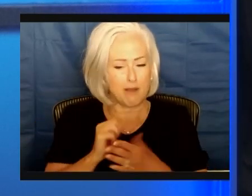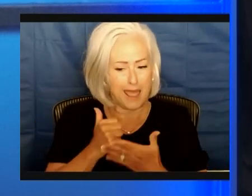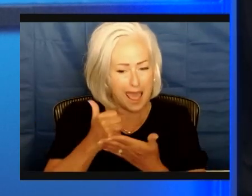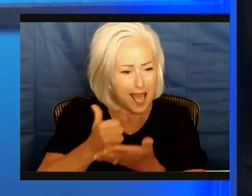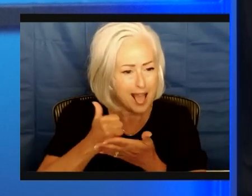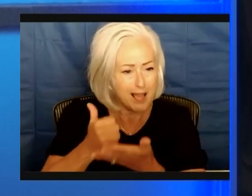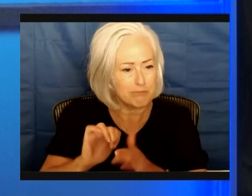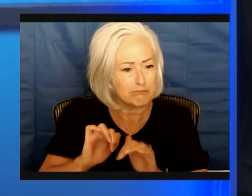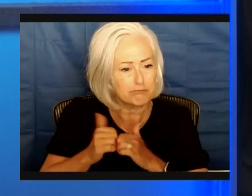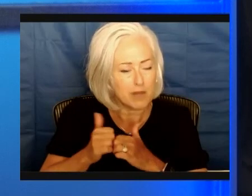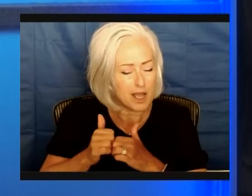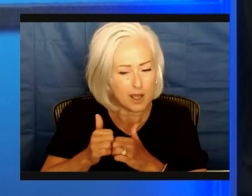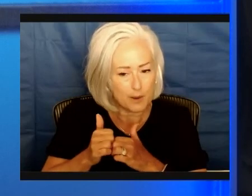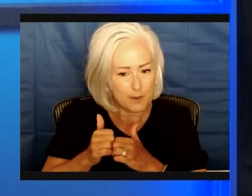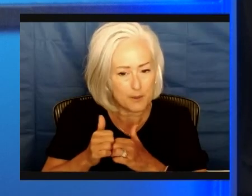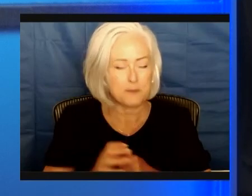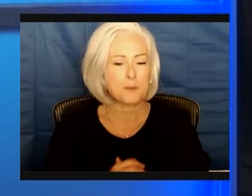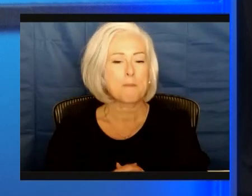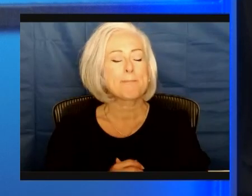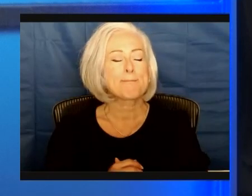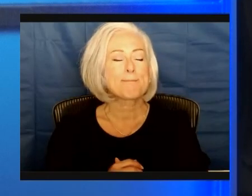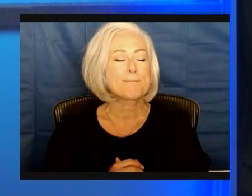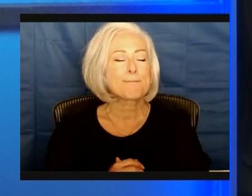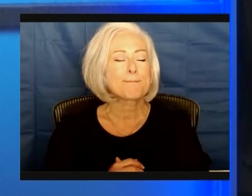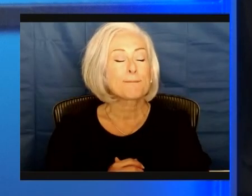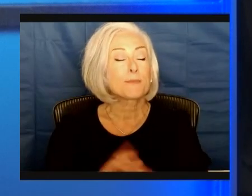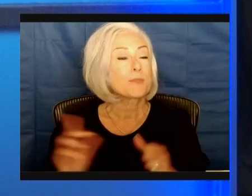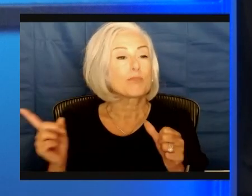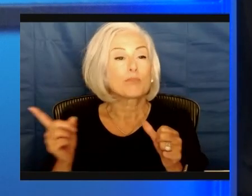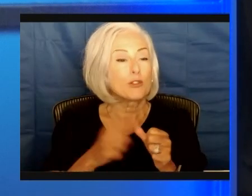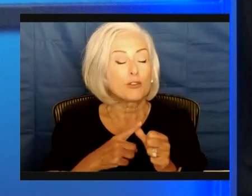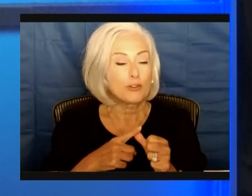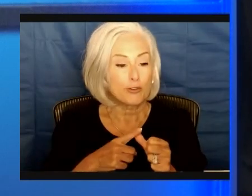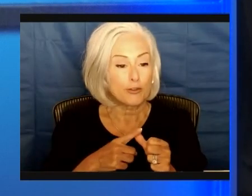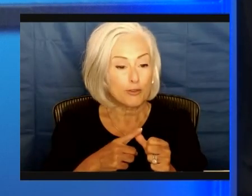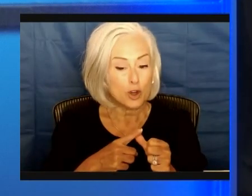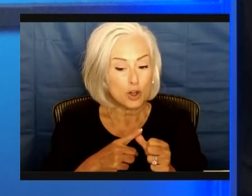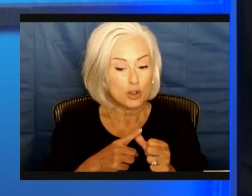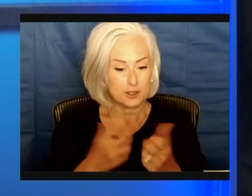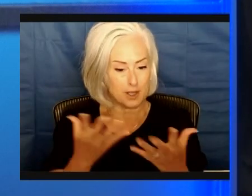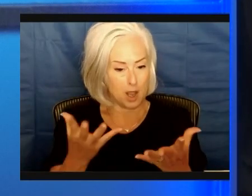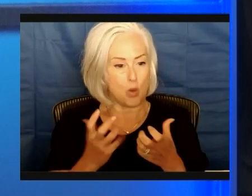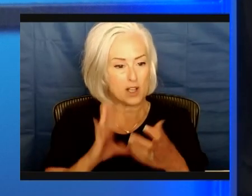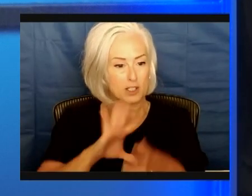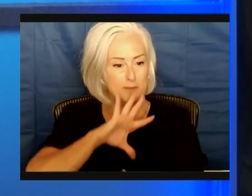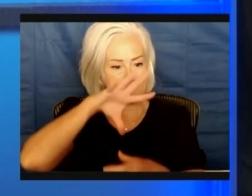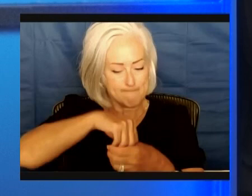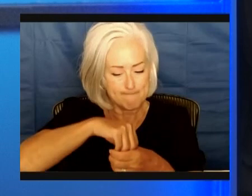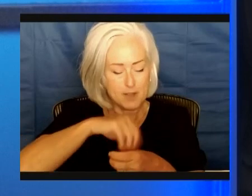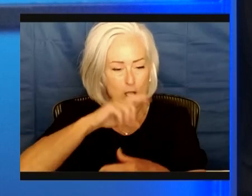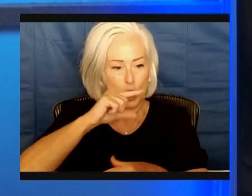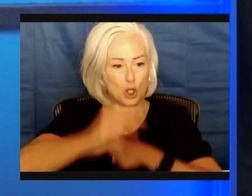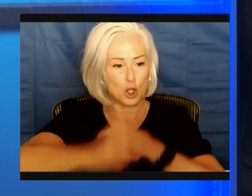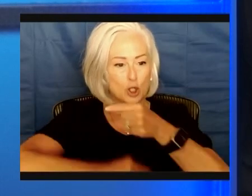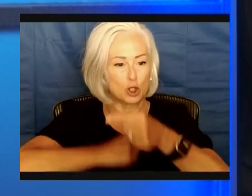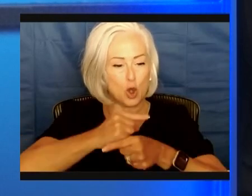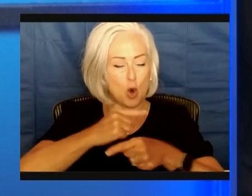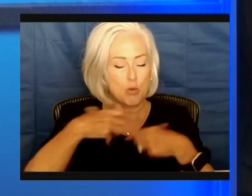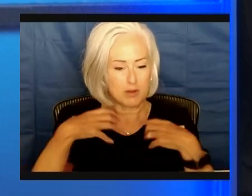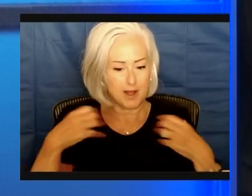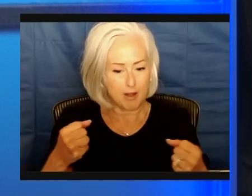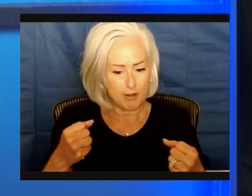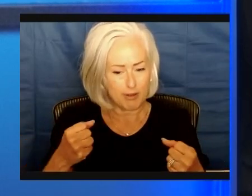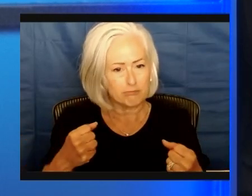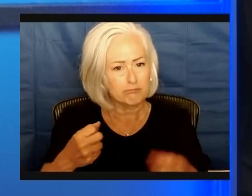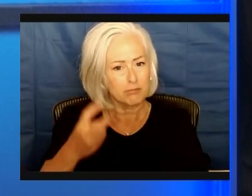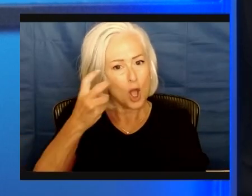me first trying to get into global health, realizing that it was very difficult to go on mission trips and perform orthopedic